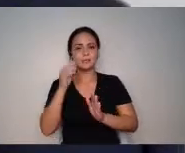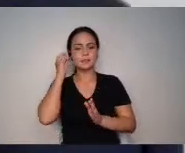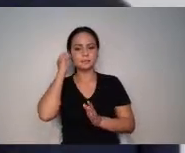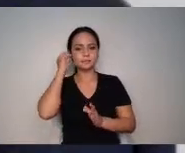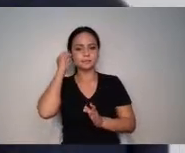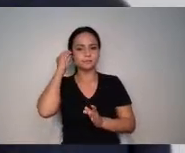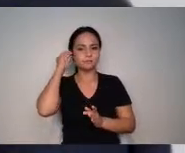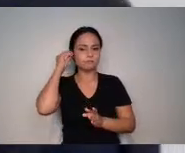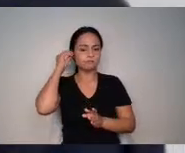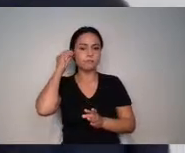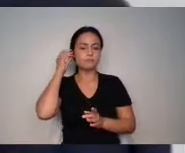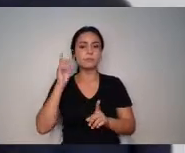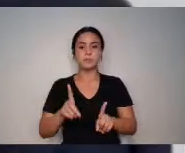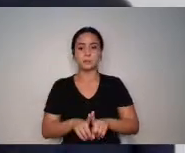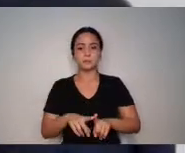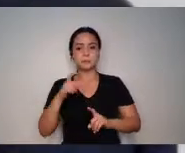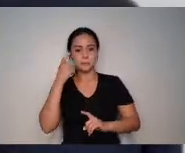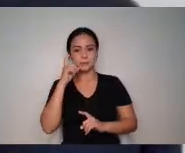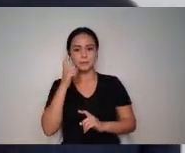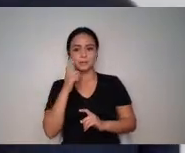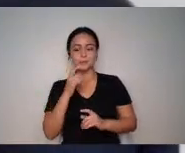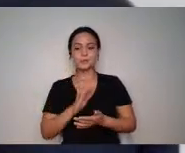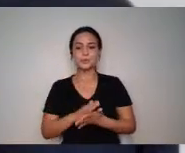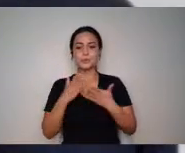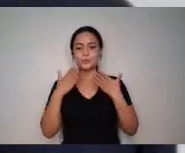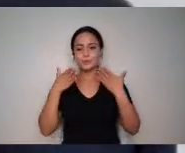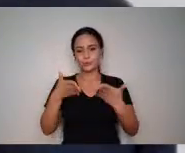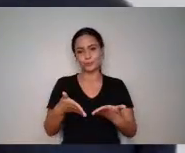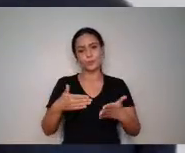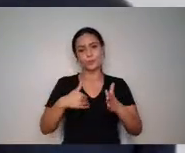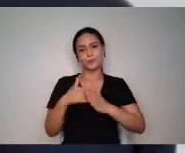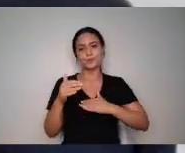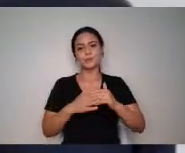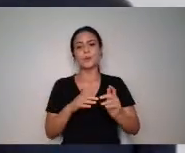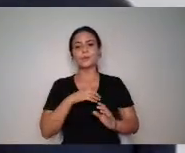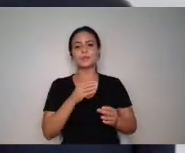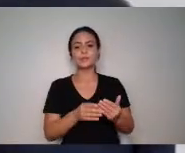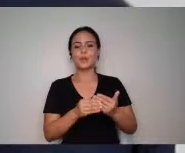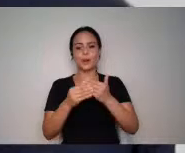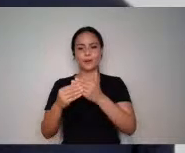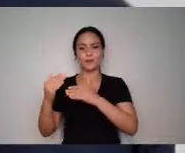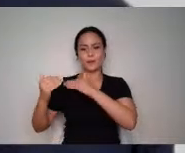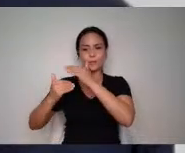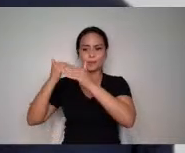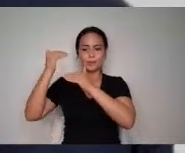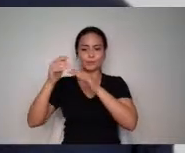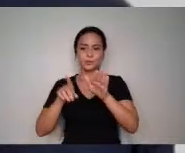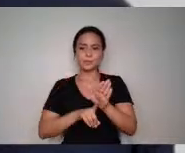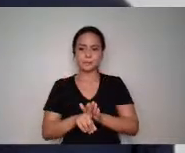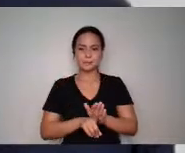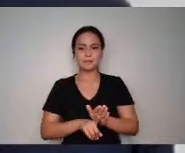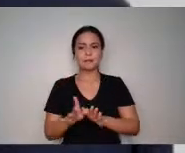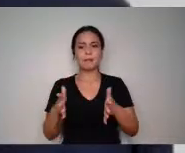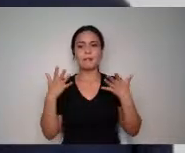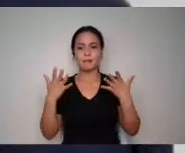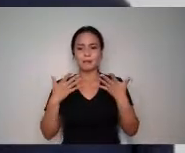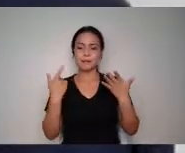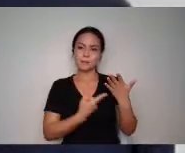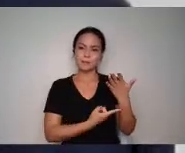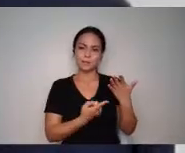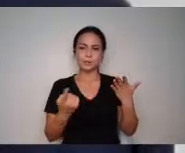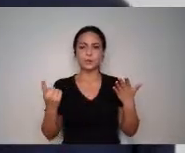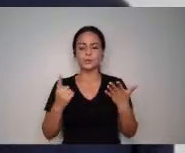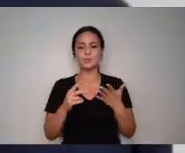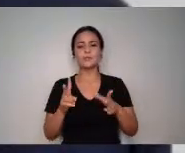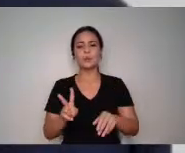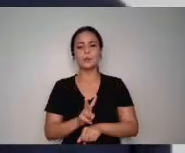saw how good and deep the research and the interest that she has to move forward